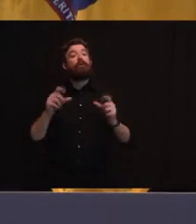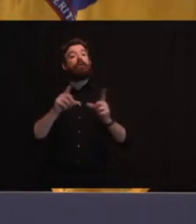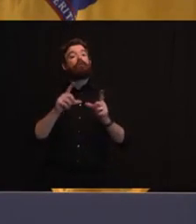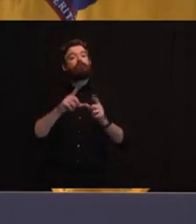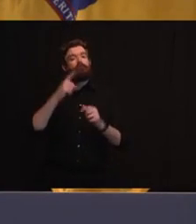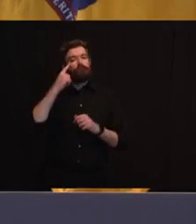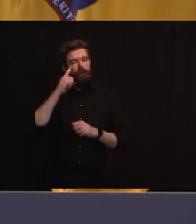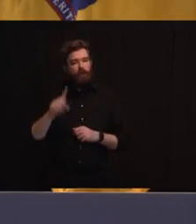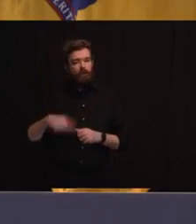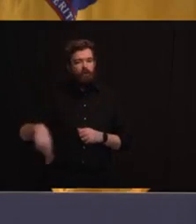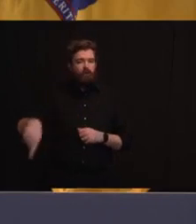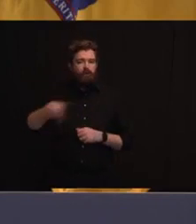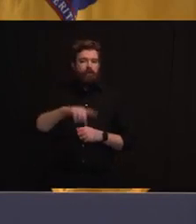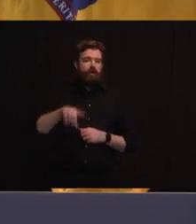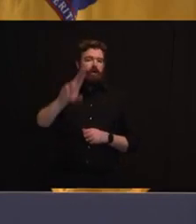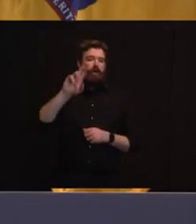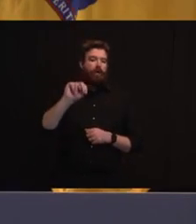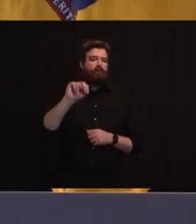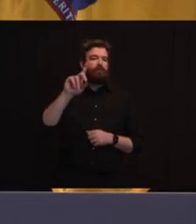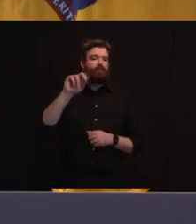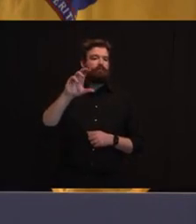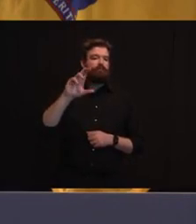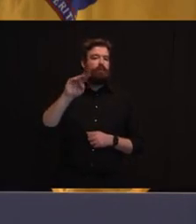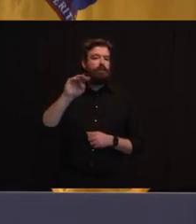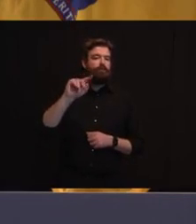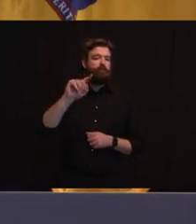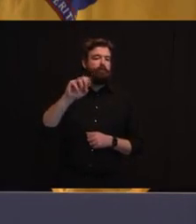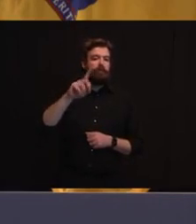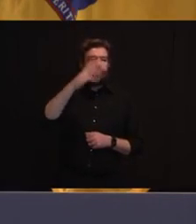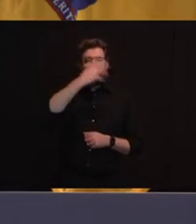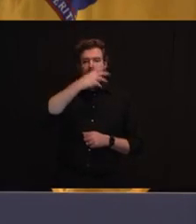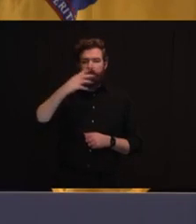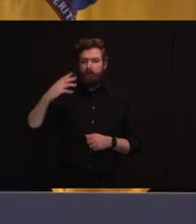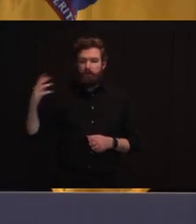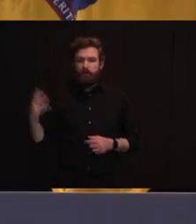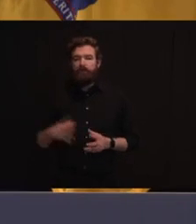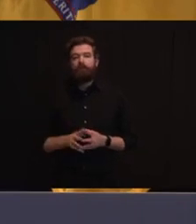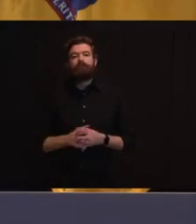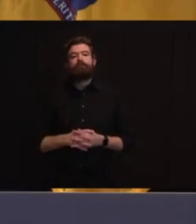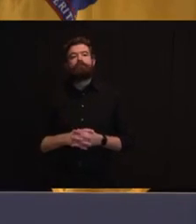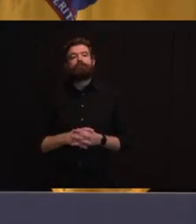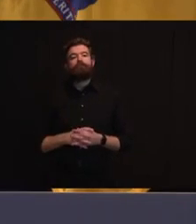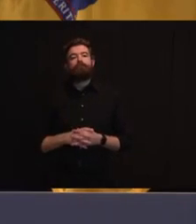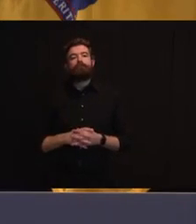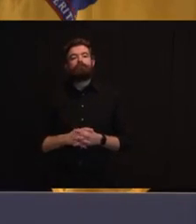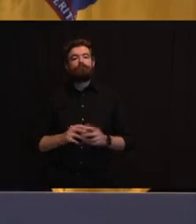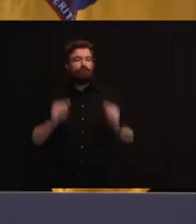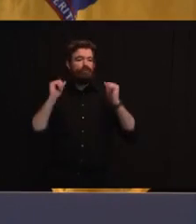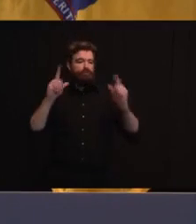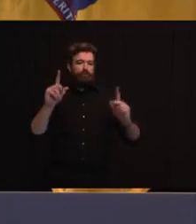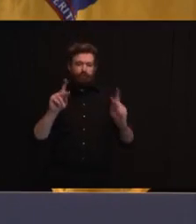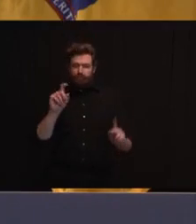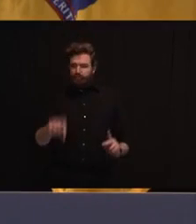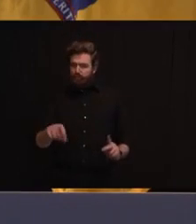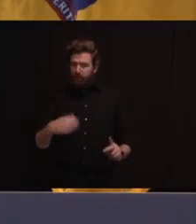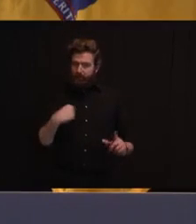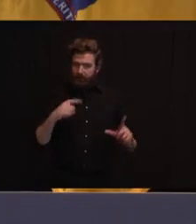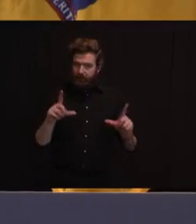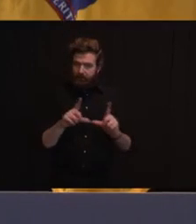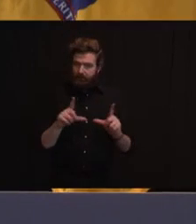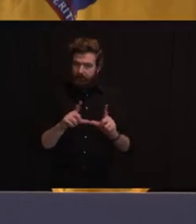So I, with a heavy heart, wish it were sooner. But again, motor vehicles has been clobbered.